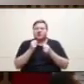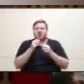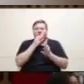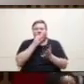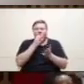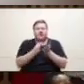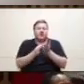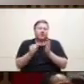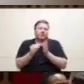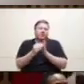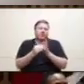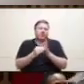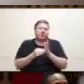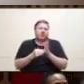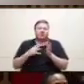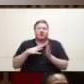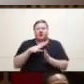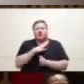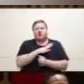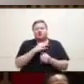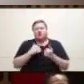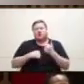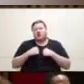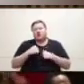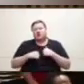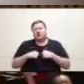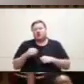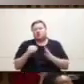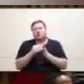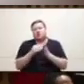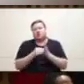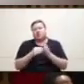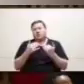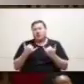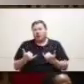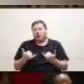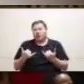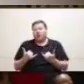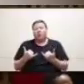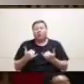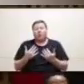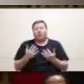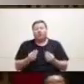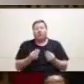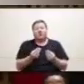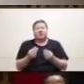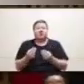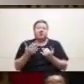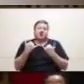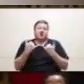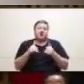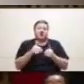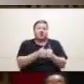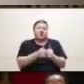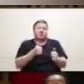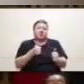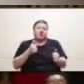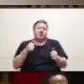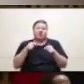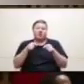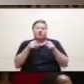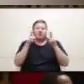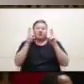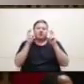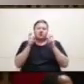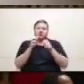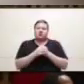that council can then take an appropriate action. So as things stand now, we still have a backlog in relation to that matter. But